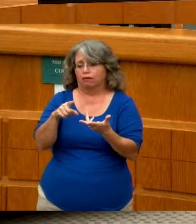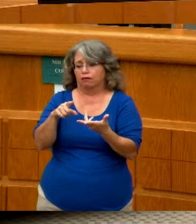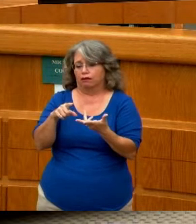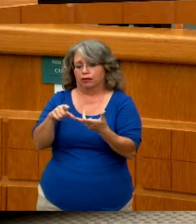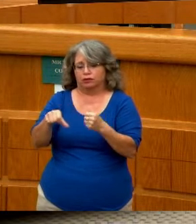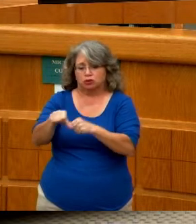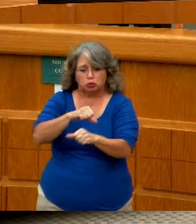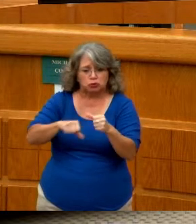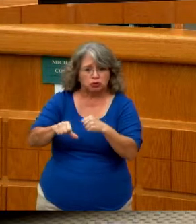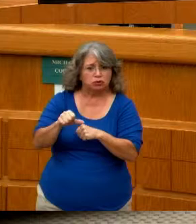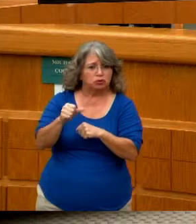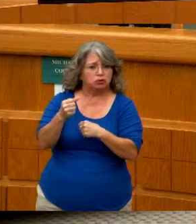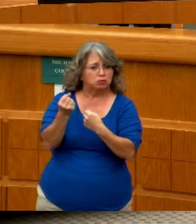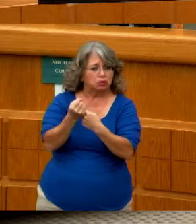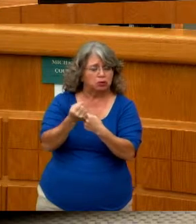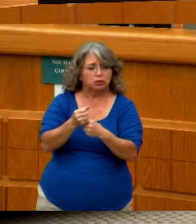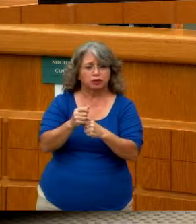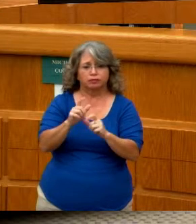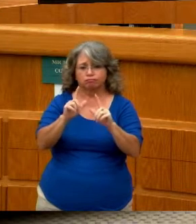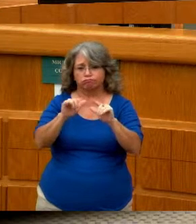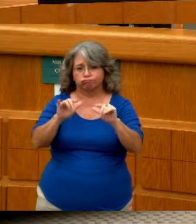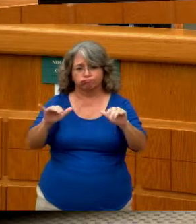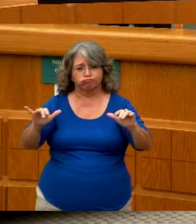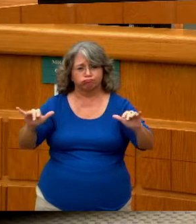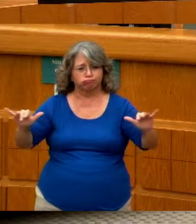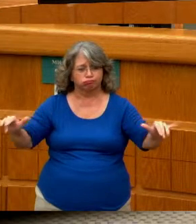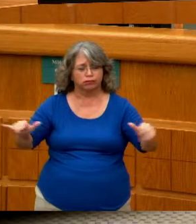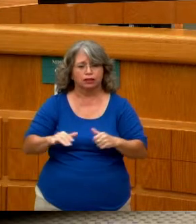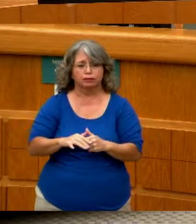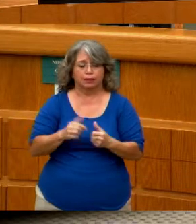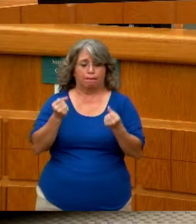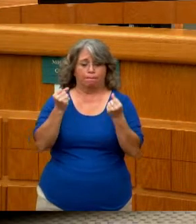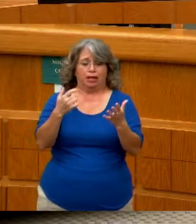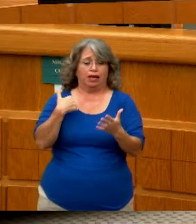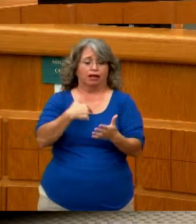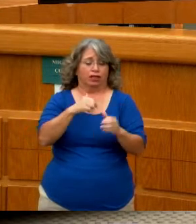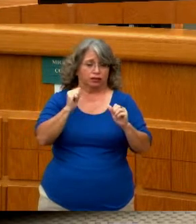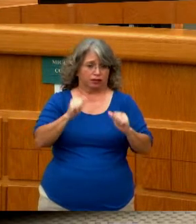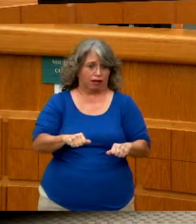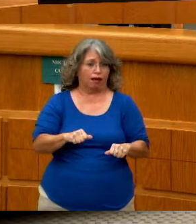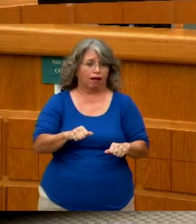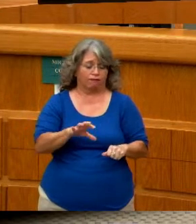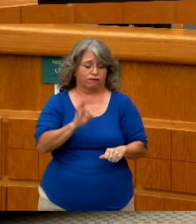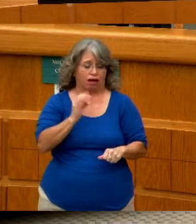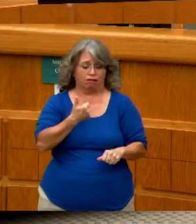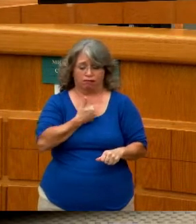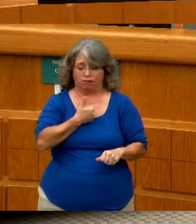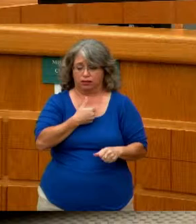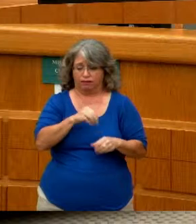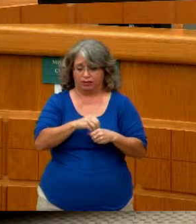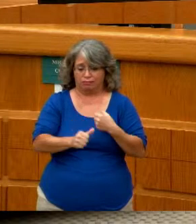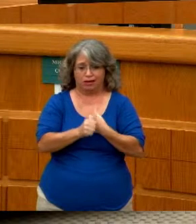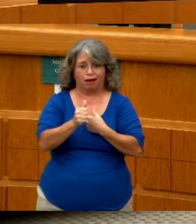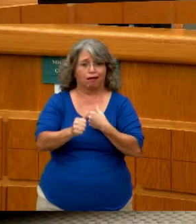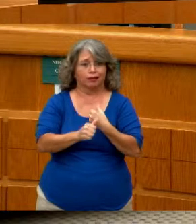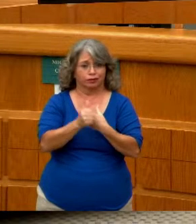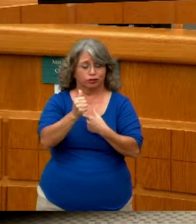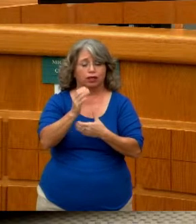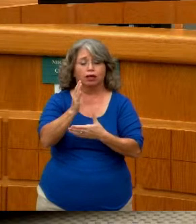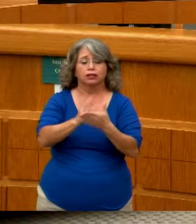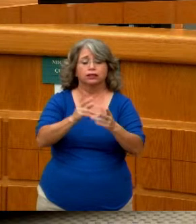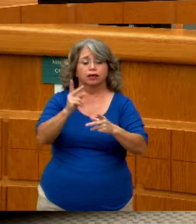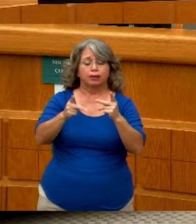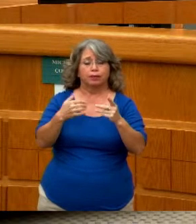support. I could go on and on. But what I want to know is that there are many of us that can find ourselves at risk.